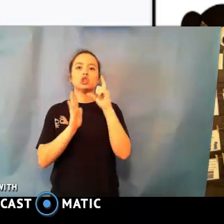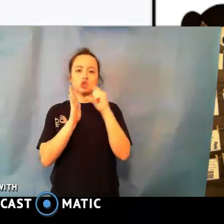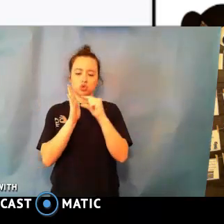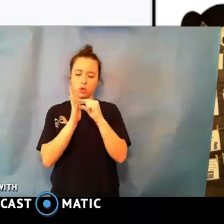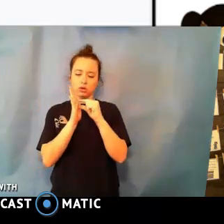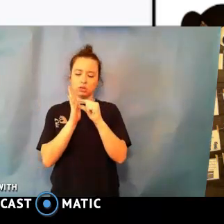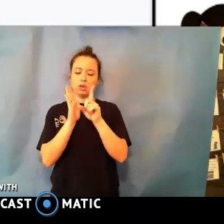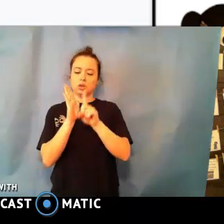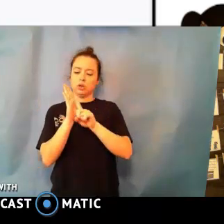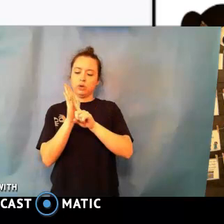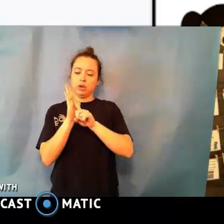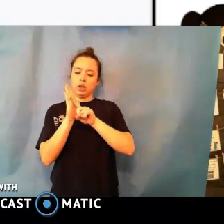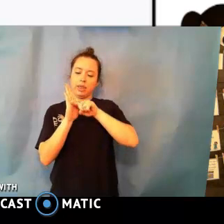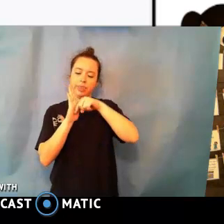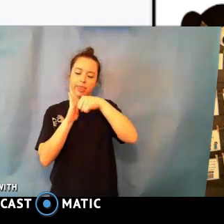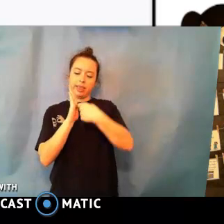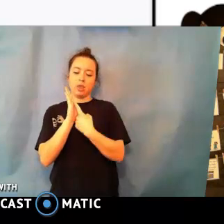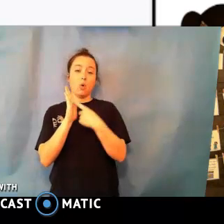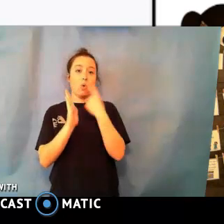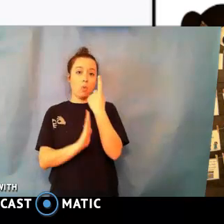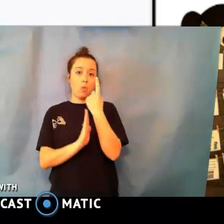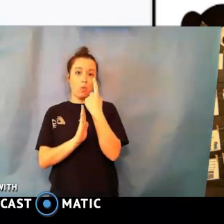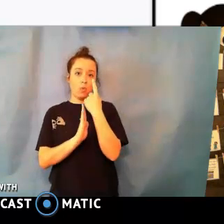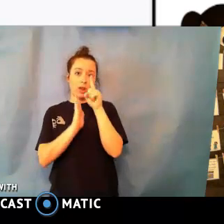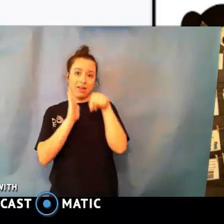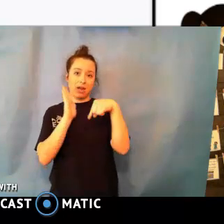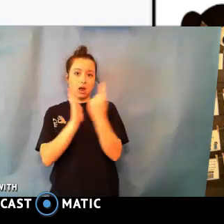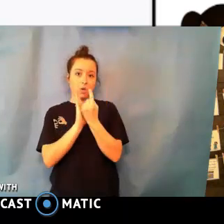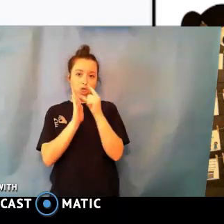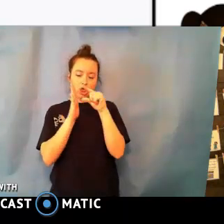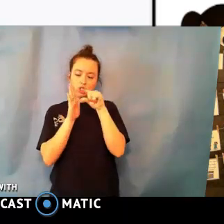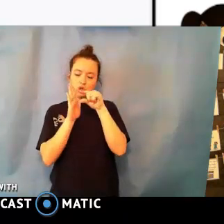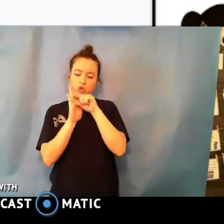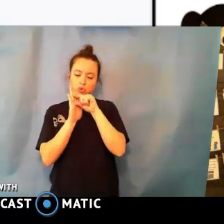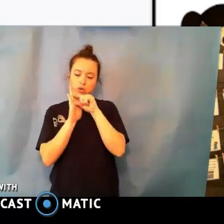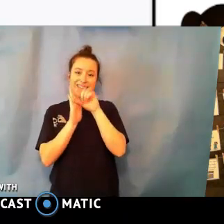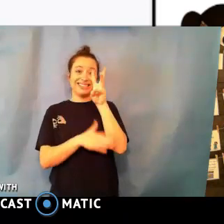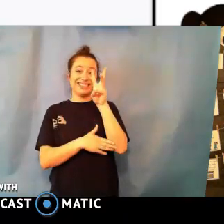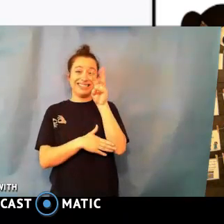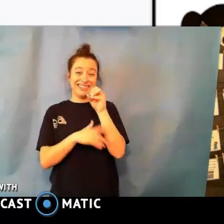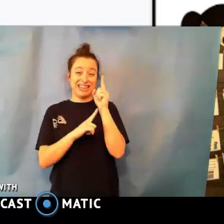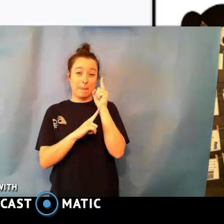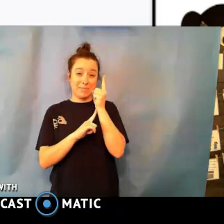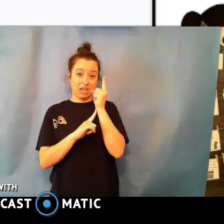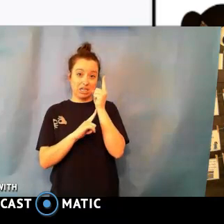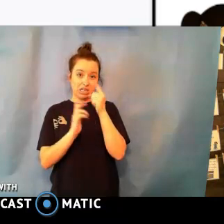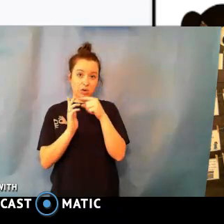moves every hour. An hour takes 60 minutes to go all the way around.